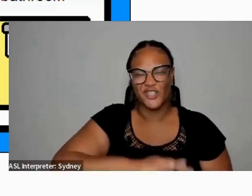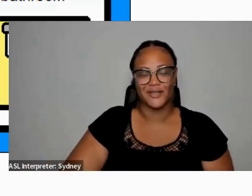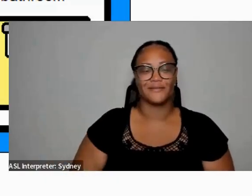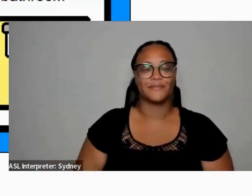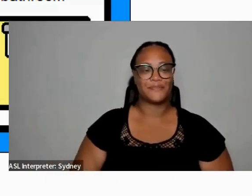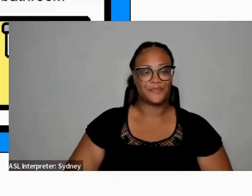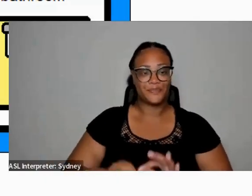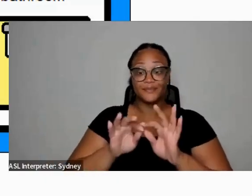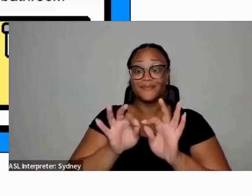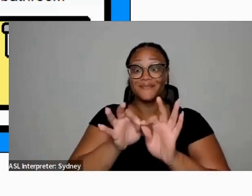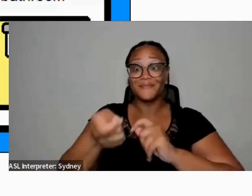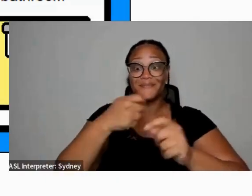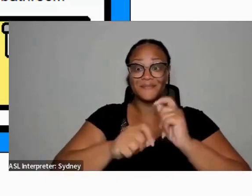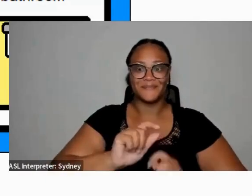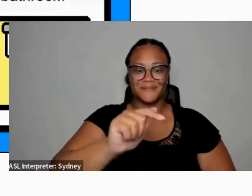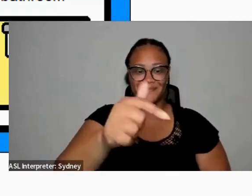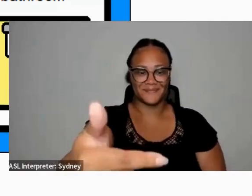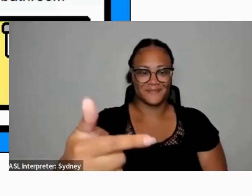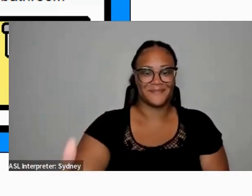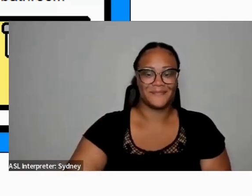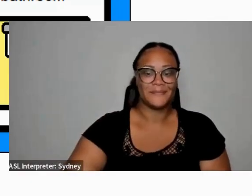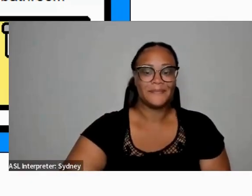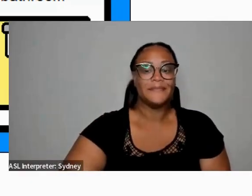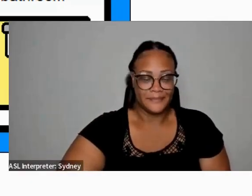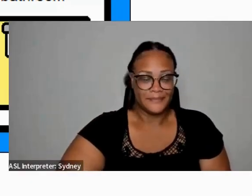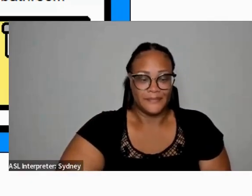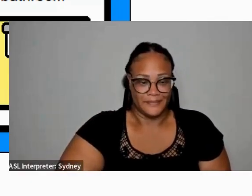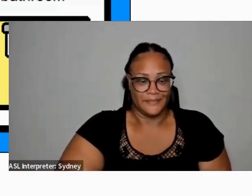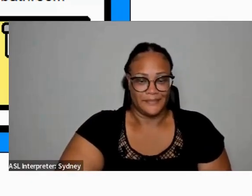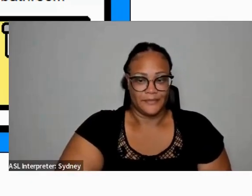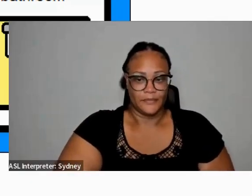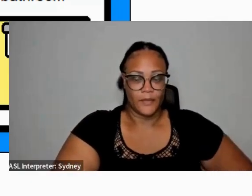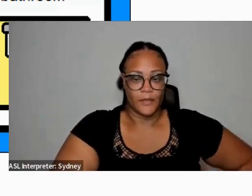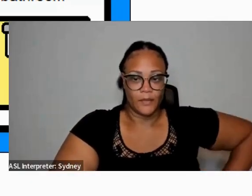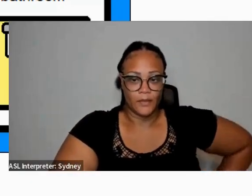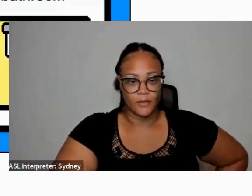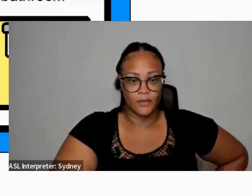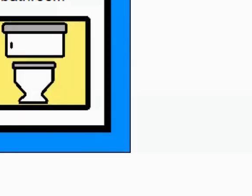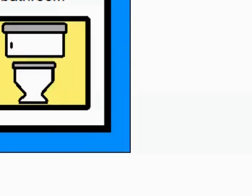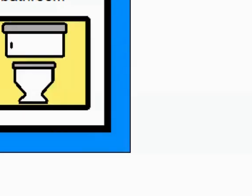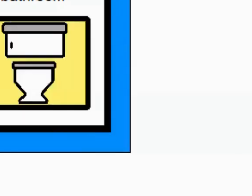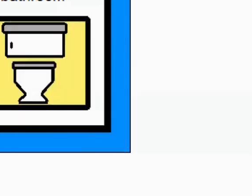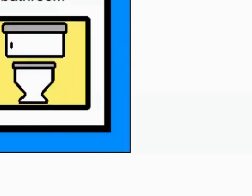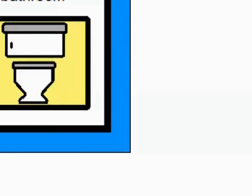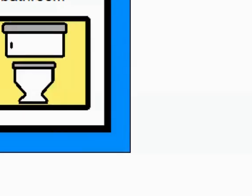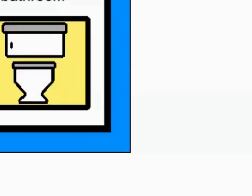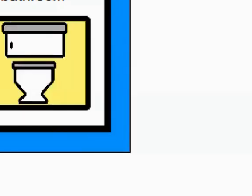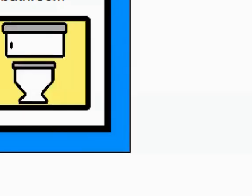child. And again, those will be available on the website